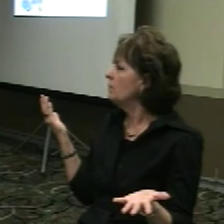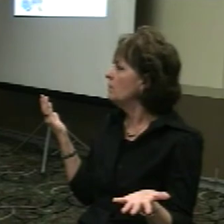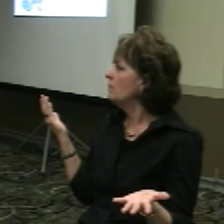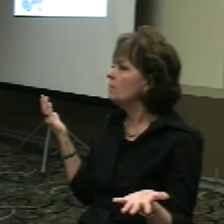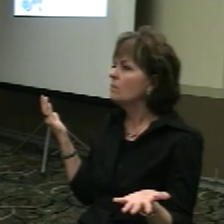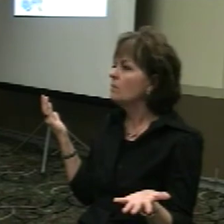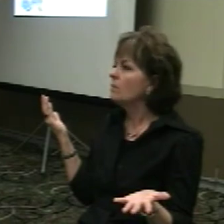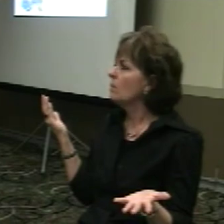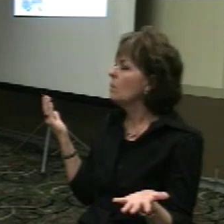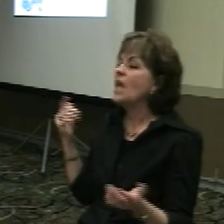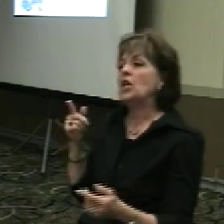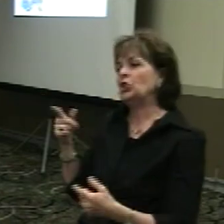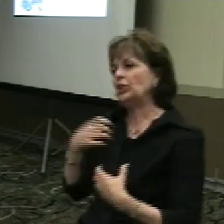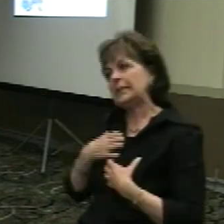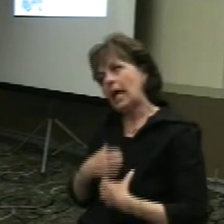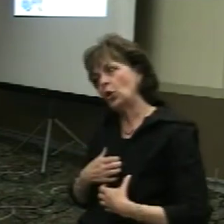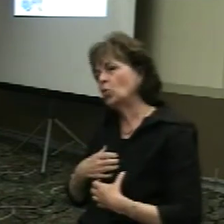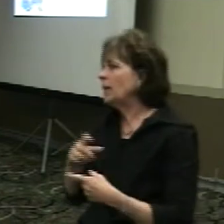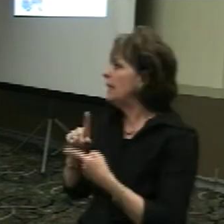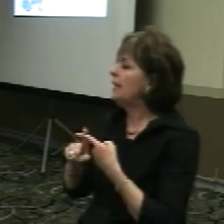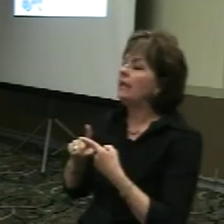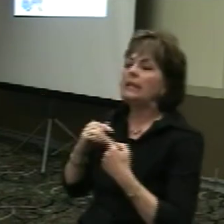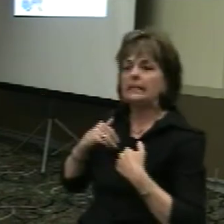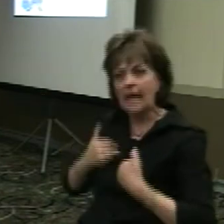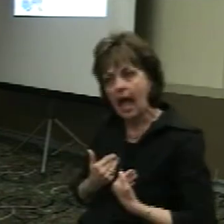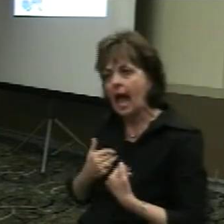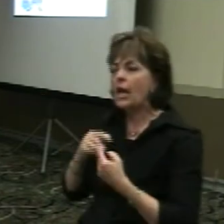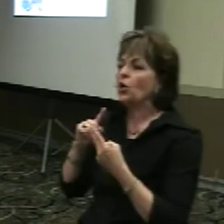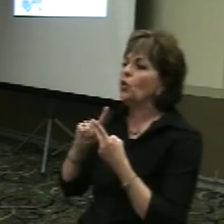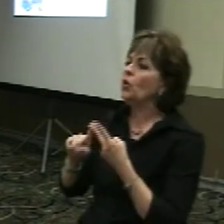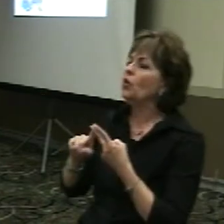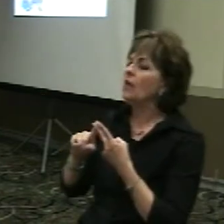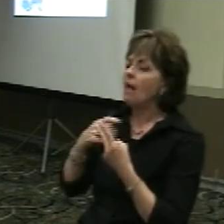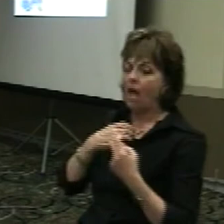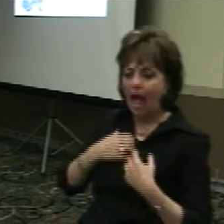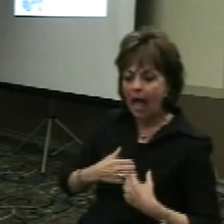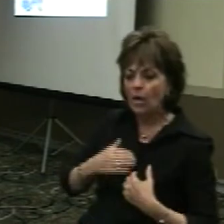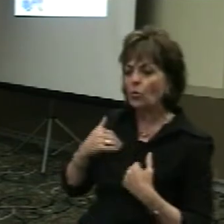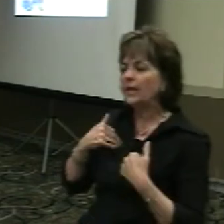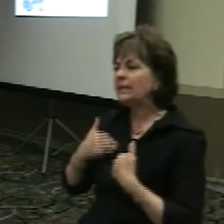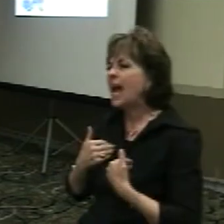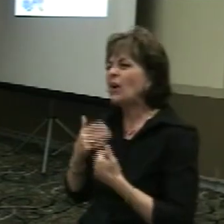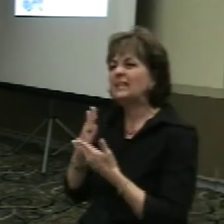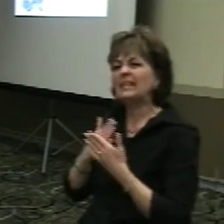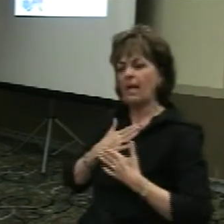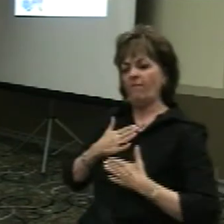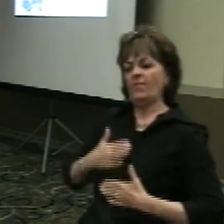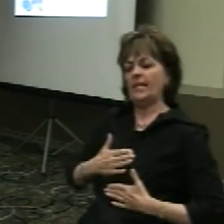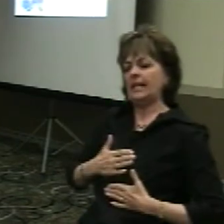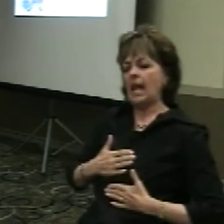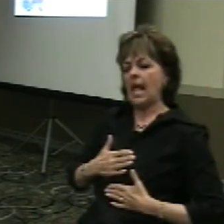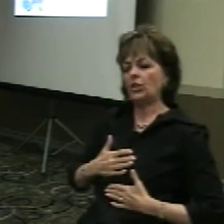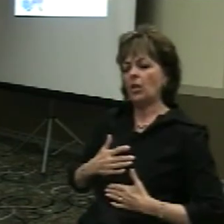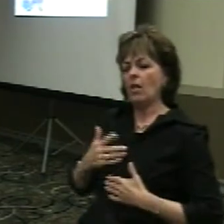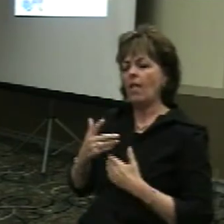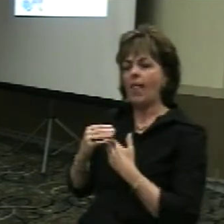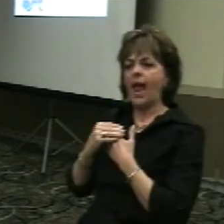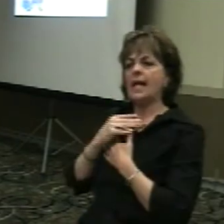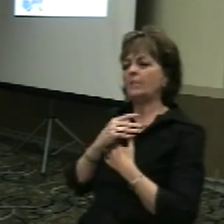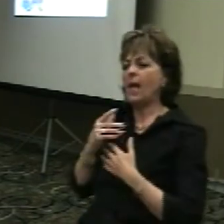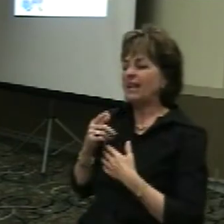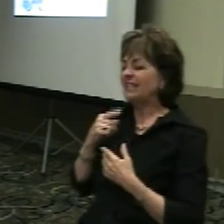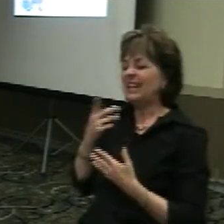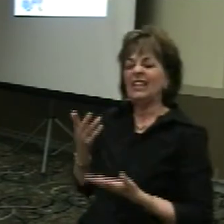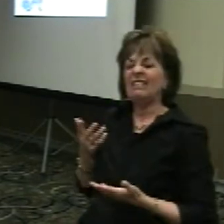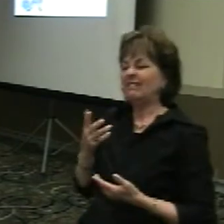Huh? She's hungry. Okay? All right, she's hungry, she's tired. There's some physiological aspect that's just saying she doesn't have what it takes